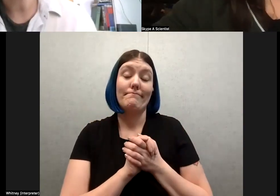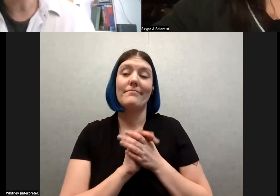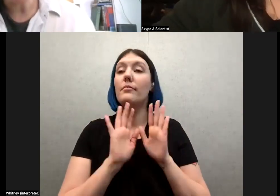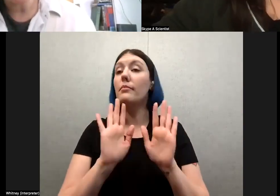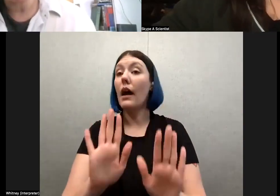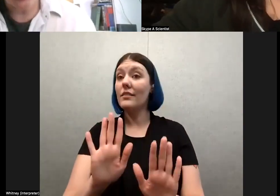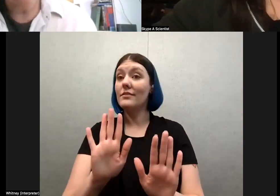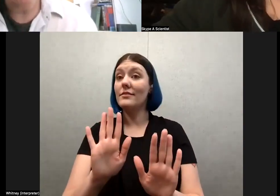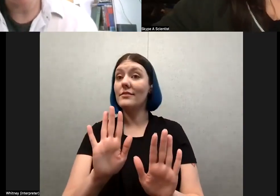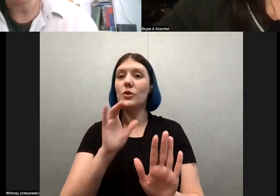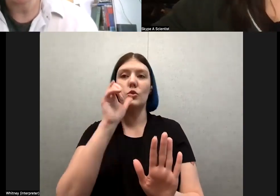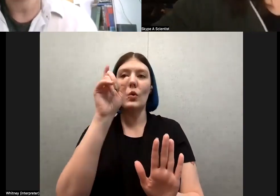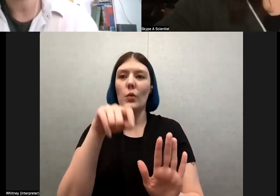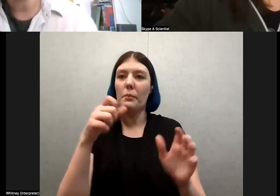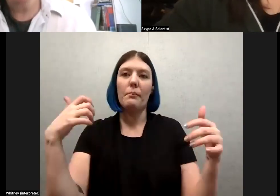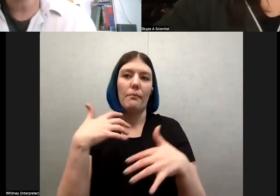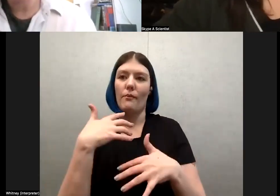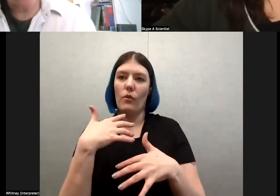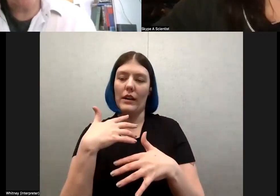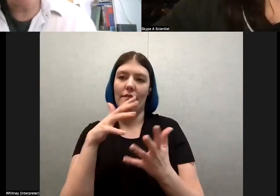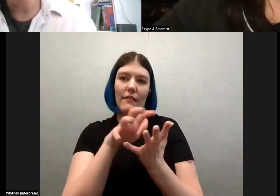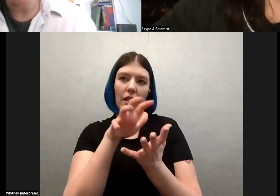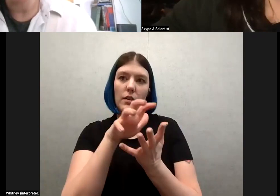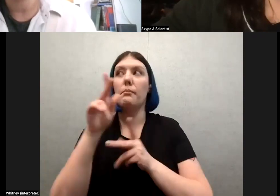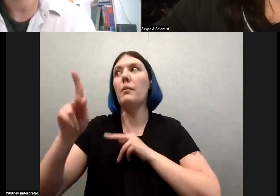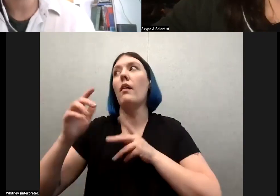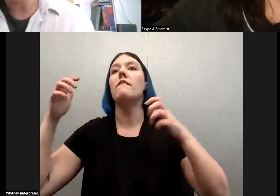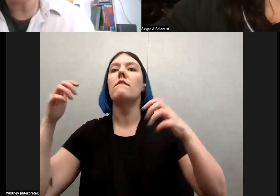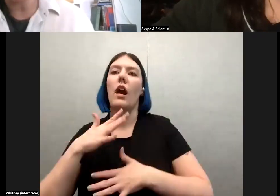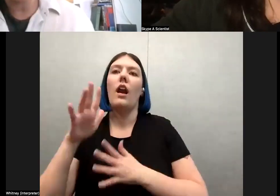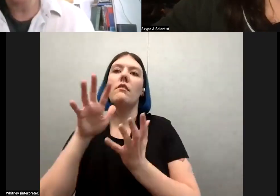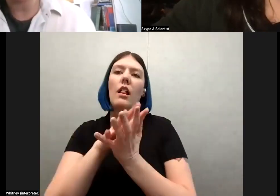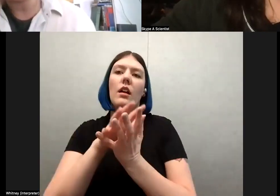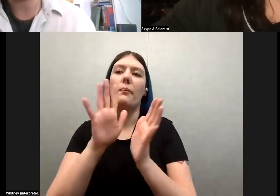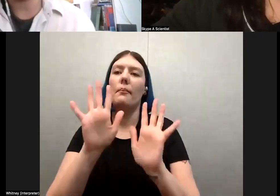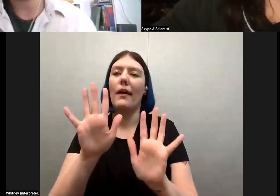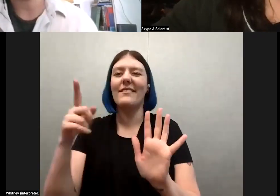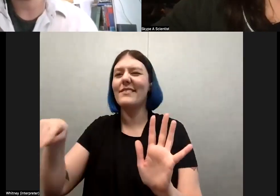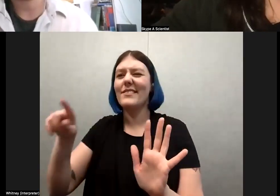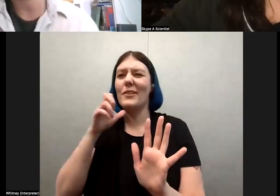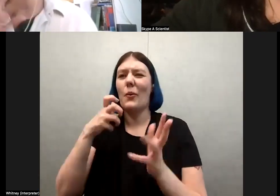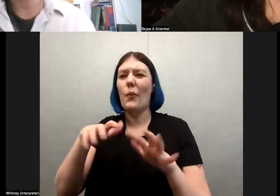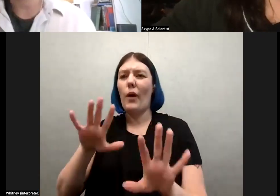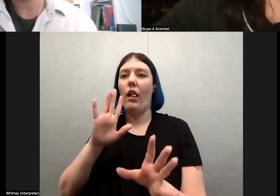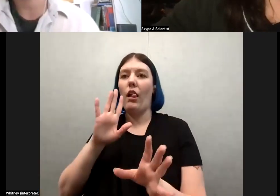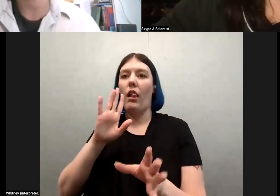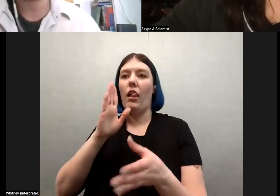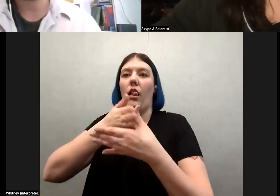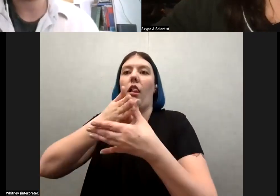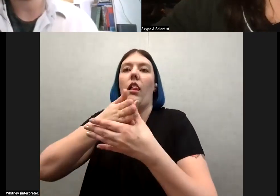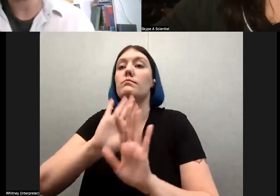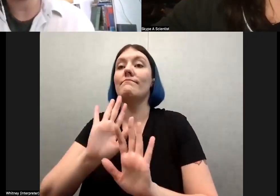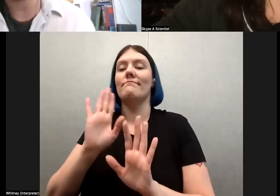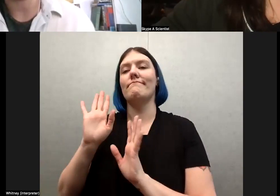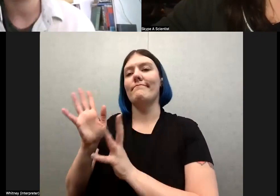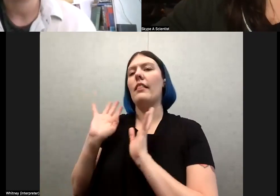say that you don't need to be too afraid of alligators. Everybody's really scared of alligators, but they don't want in your business. They just want to do their